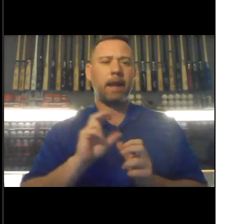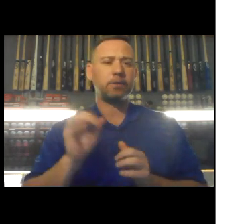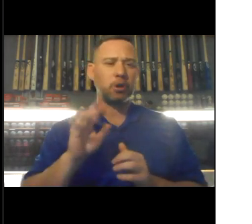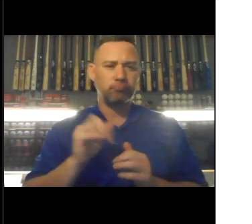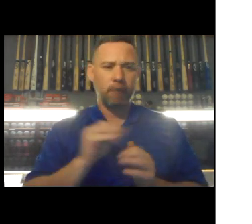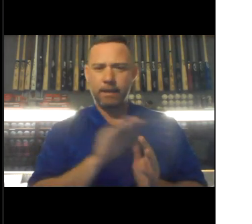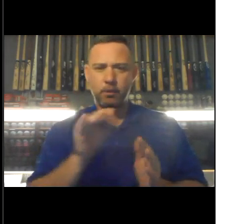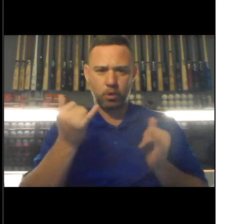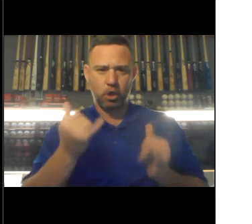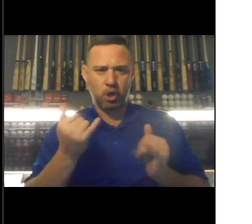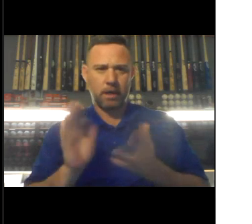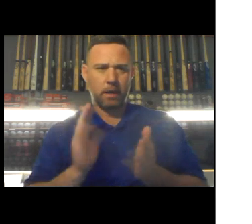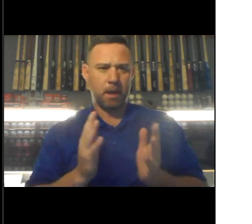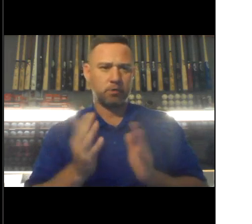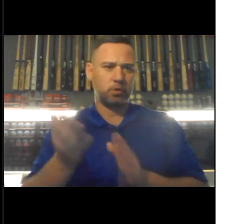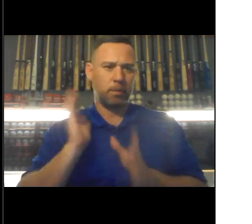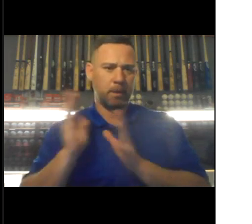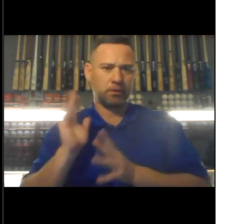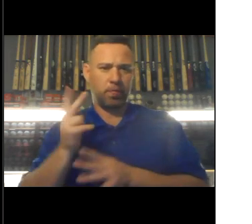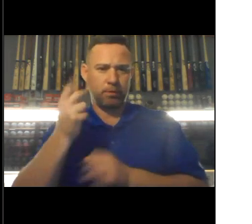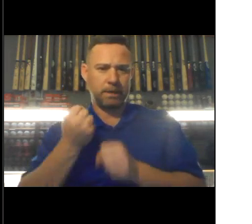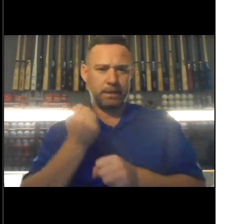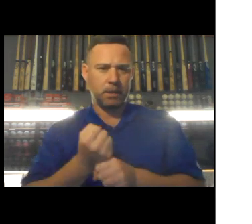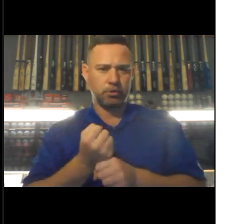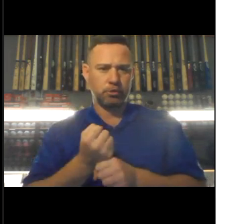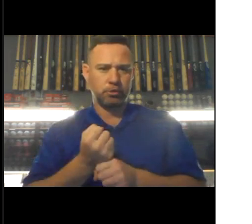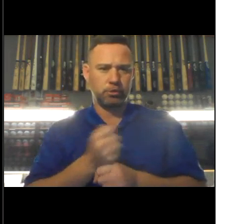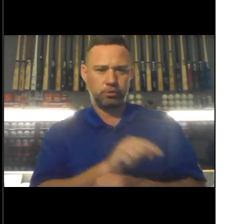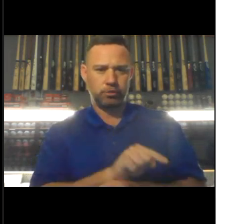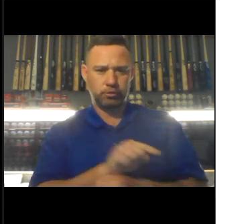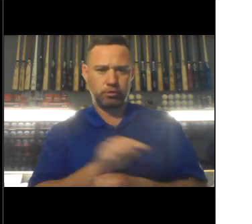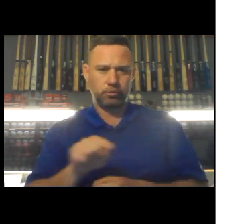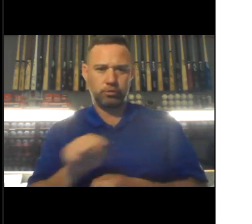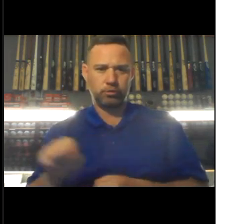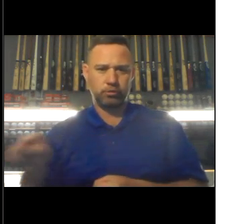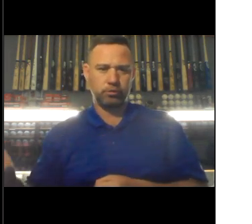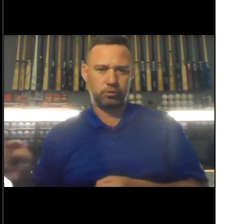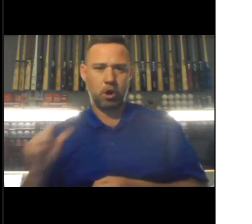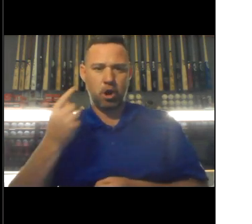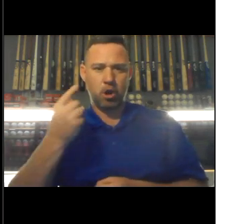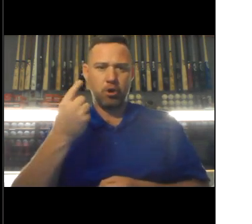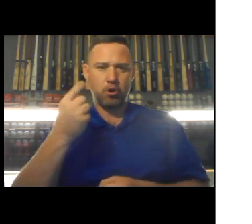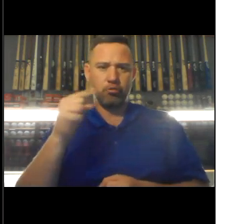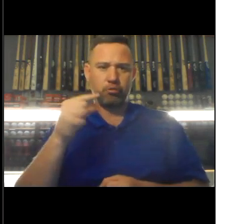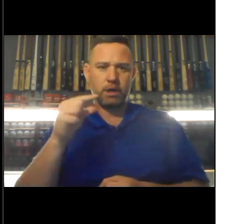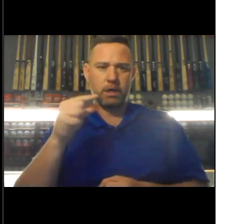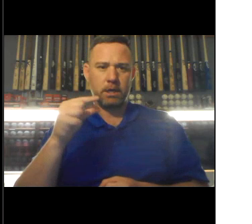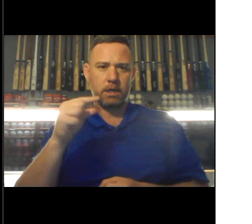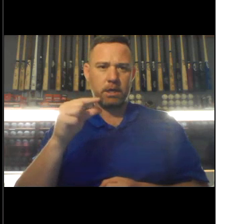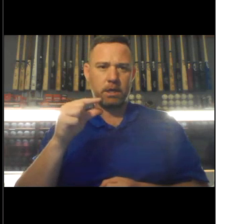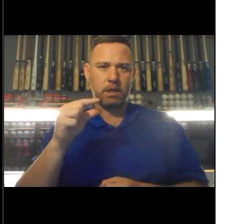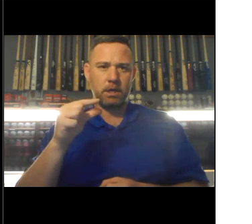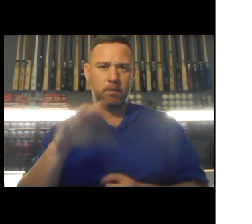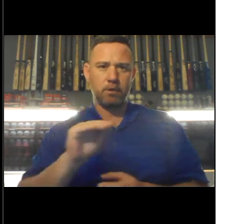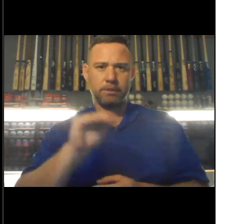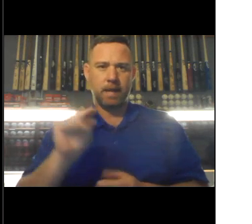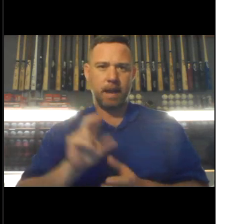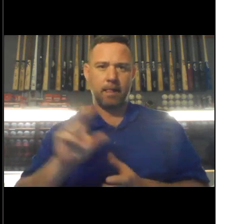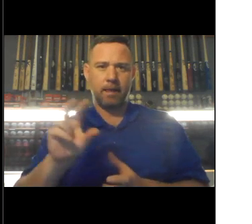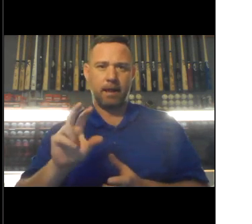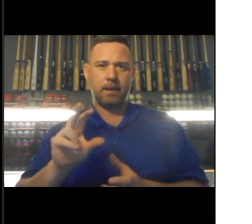compares to the prior 3 fiscal years. There at the bottom of the line, you can see the green colored line that represents the percent allocated as